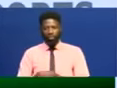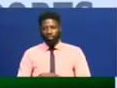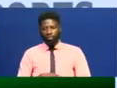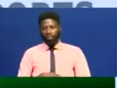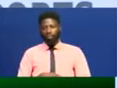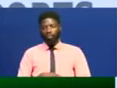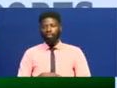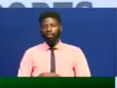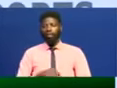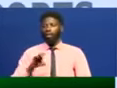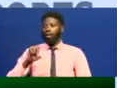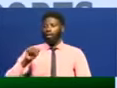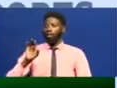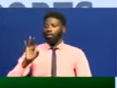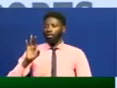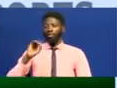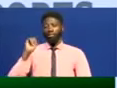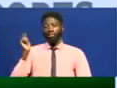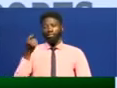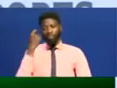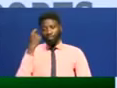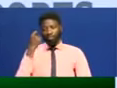the CAF president, Patrice Motsepe,